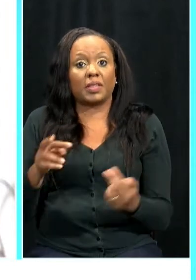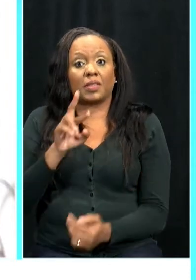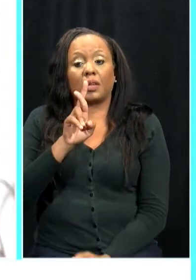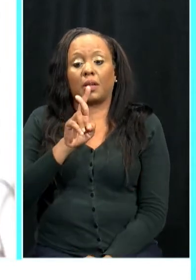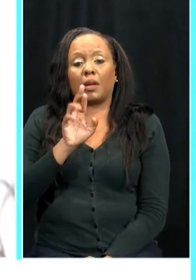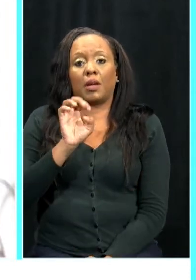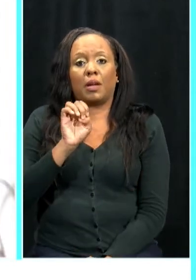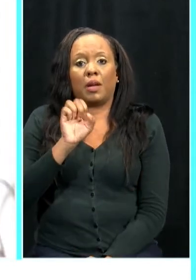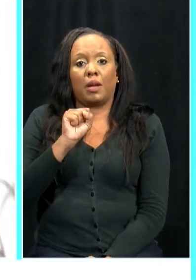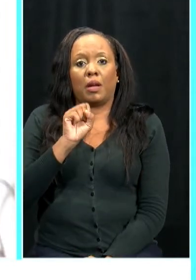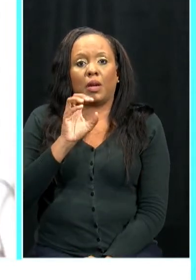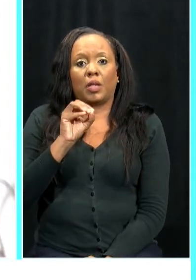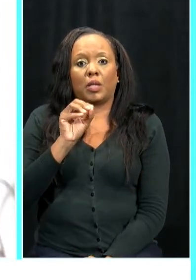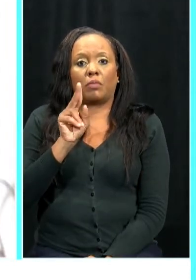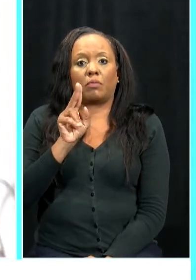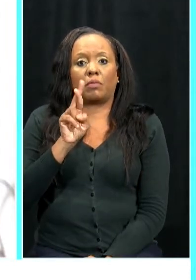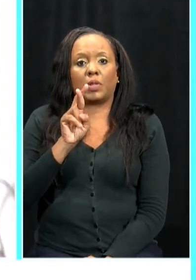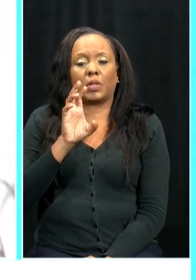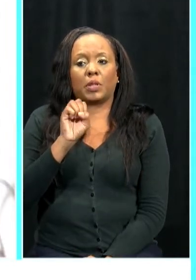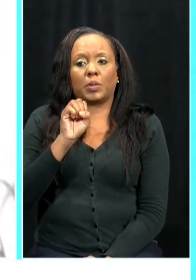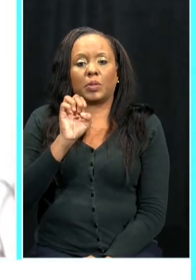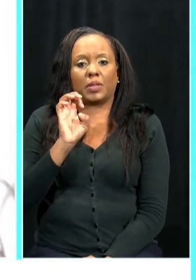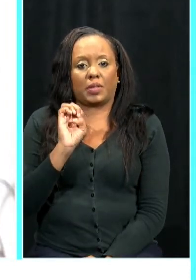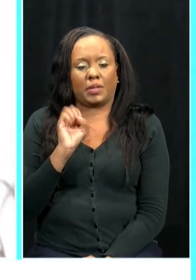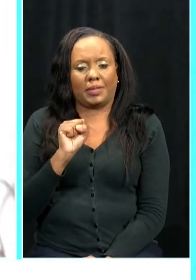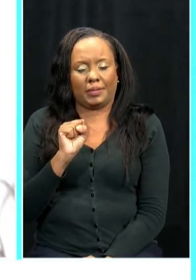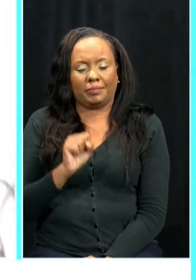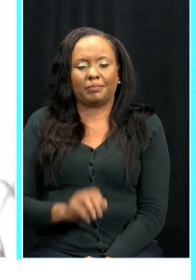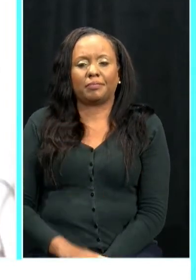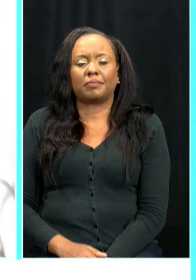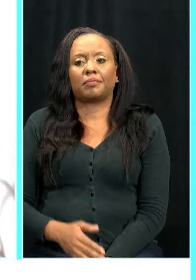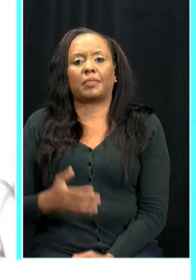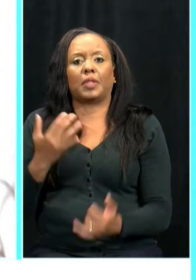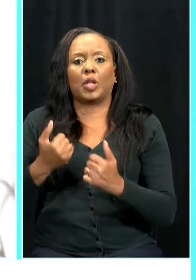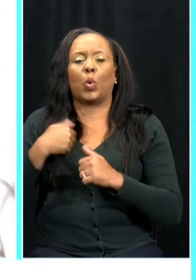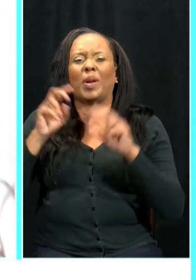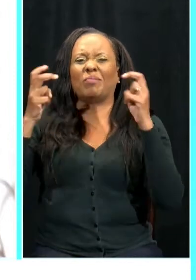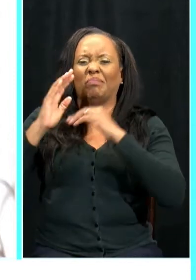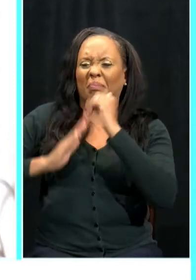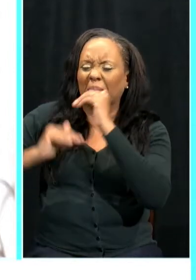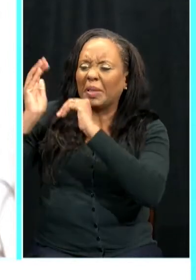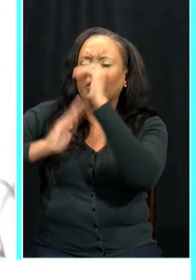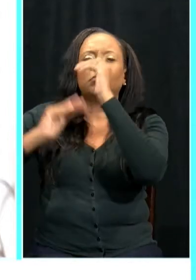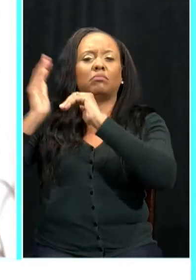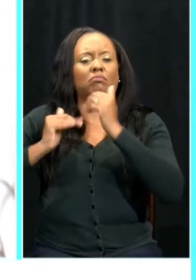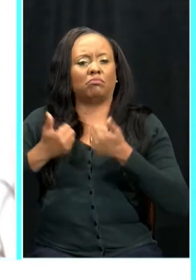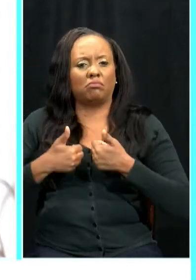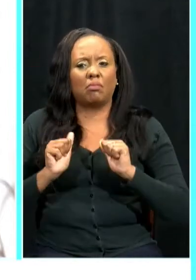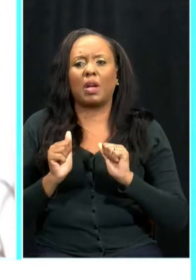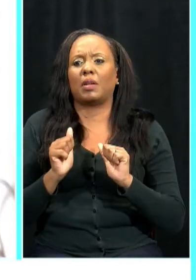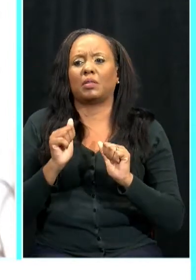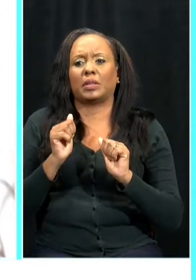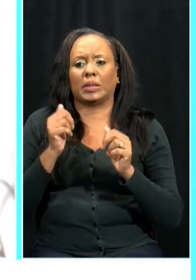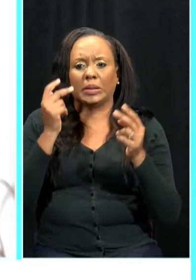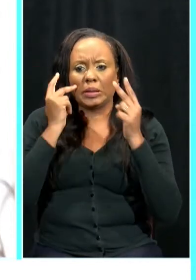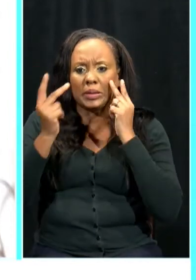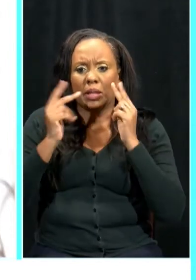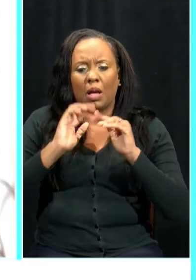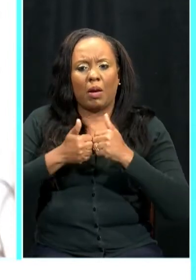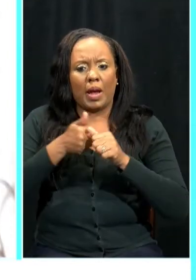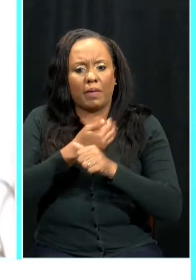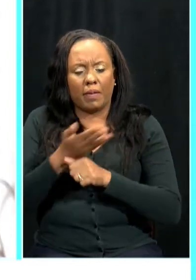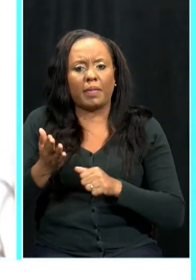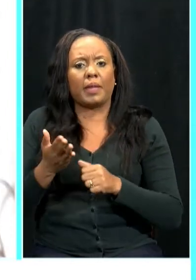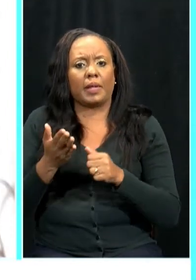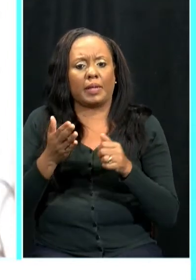are just in a place where we are building now. We are getting our resources together, and that is going to be something that we have